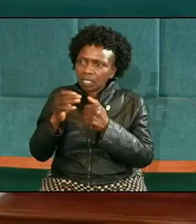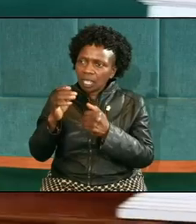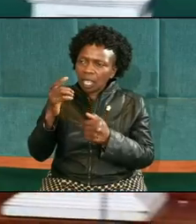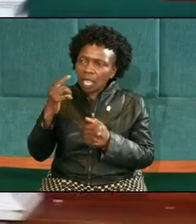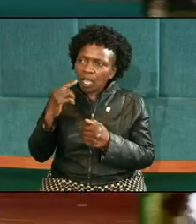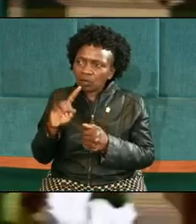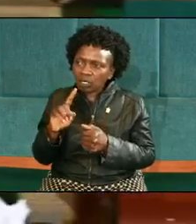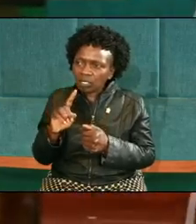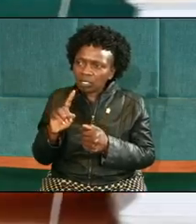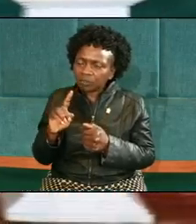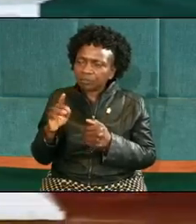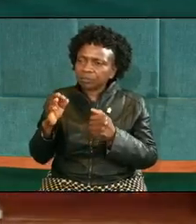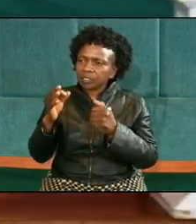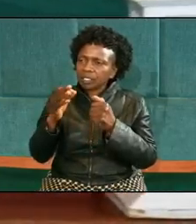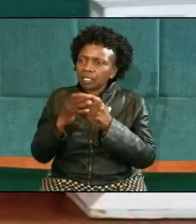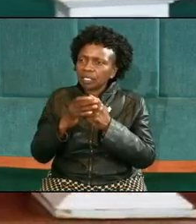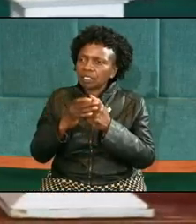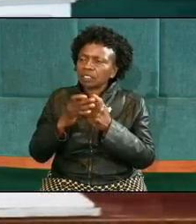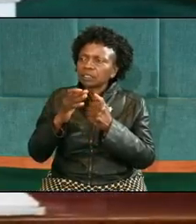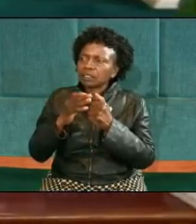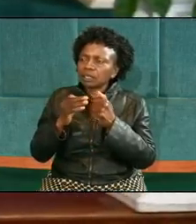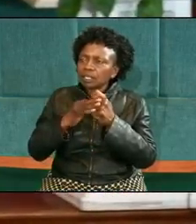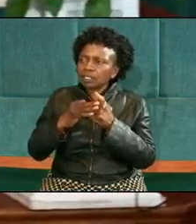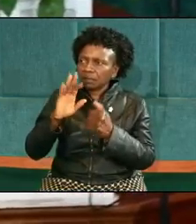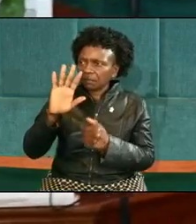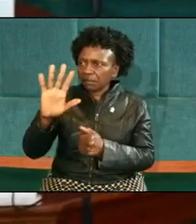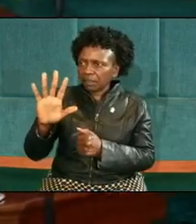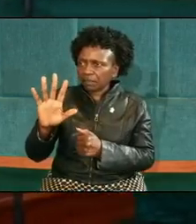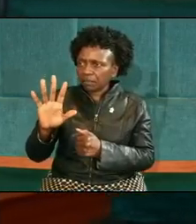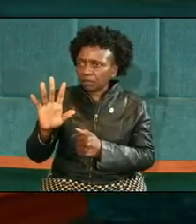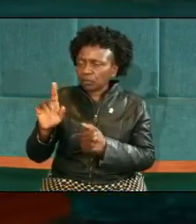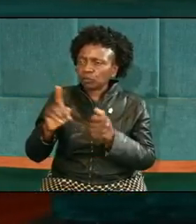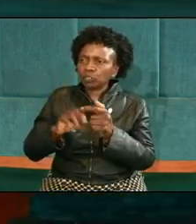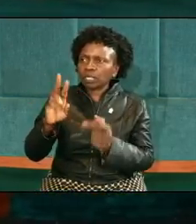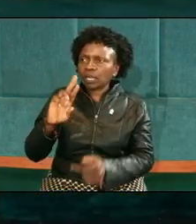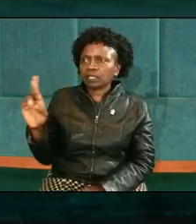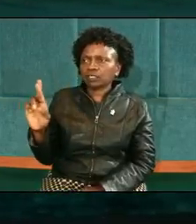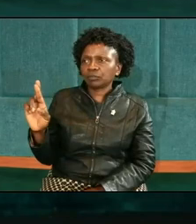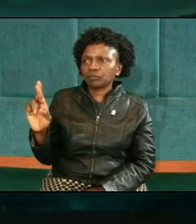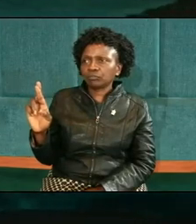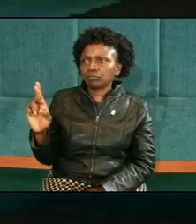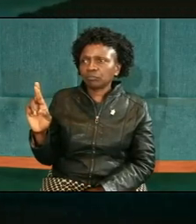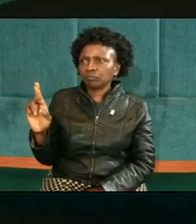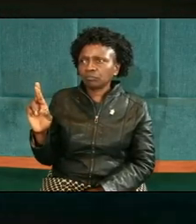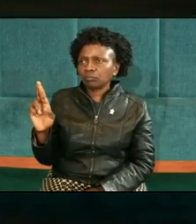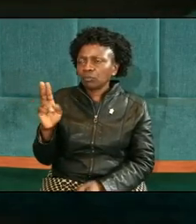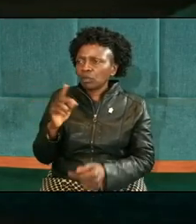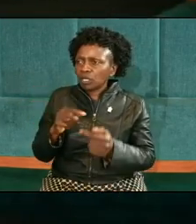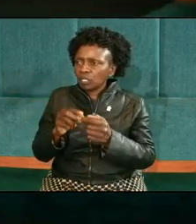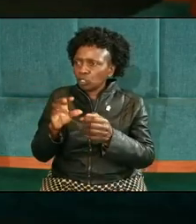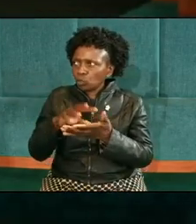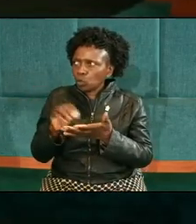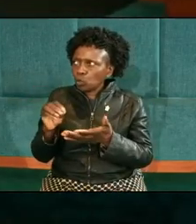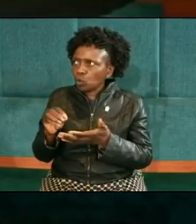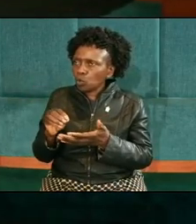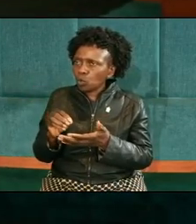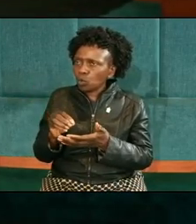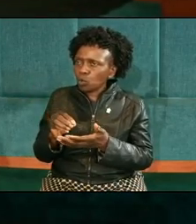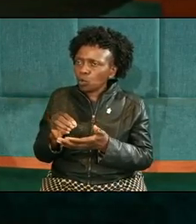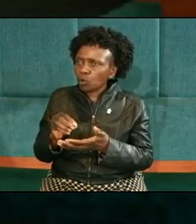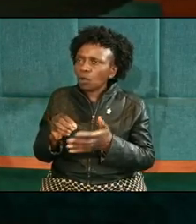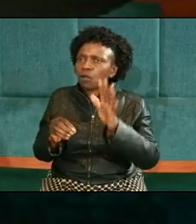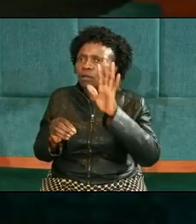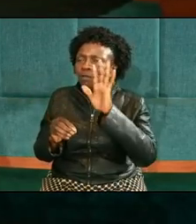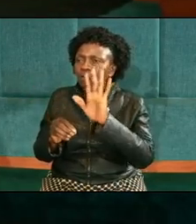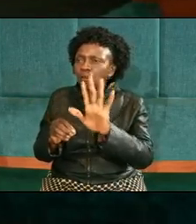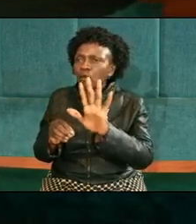885 miles, kilometers, he was supposed to go to the right. But he took 4,900 kilometers to the left. So how far